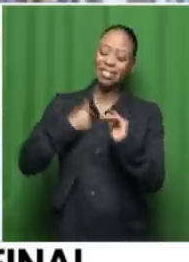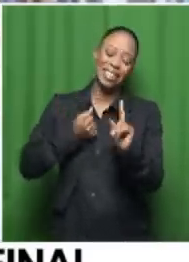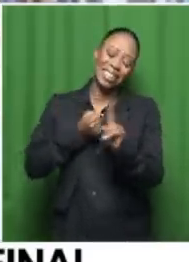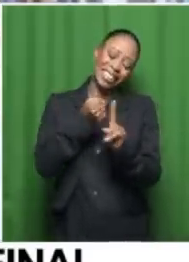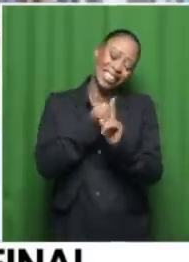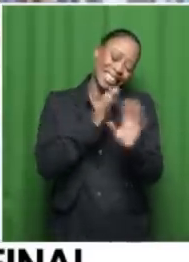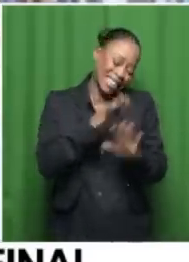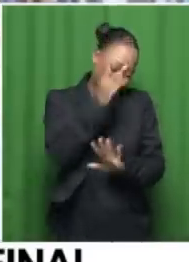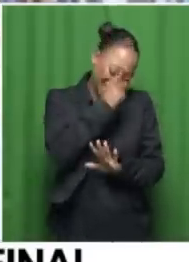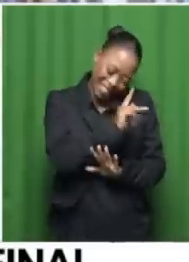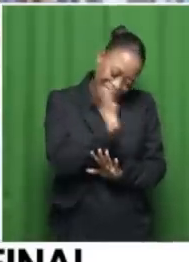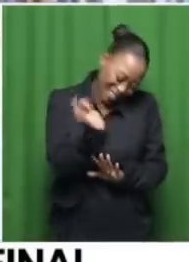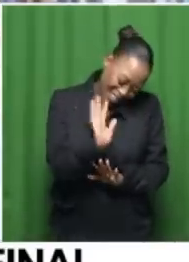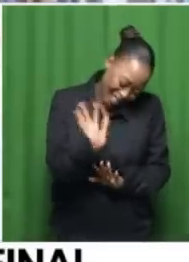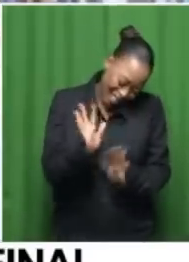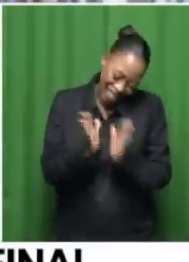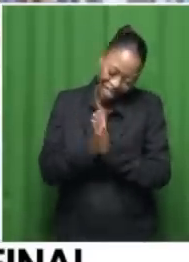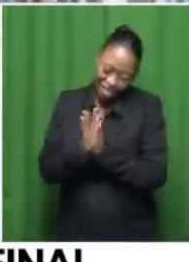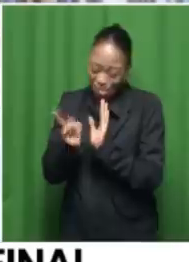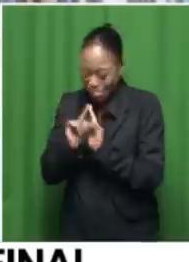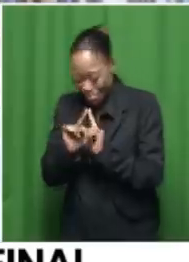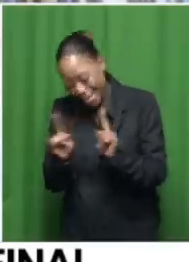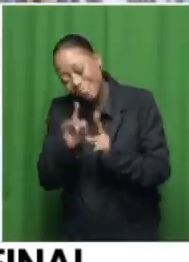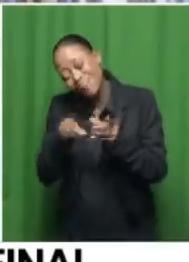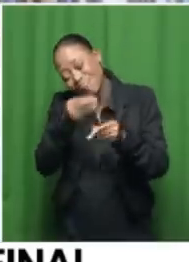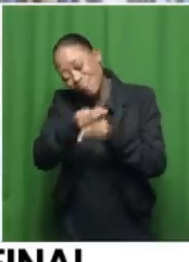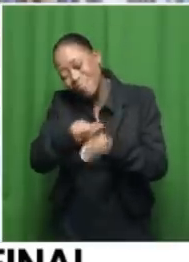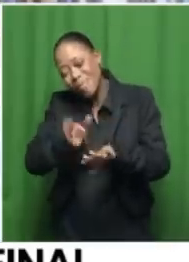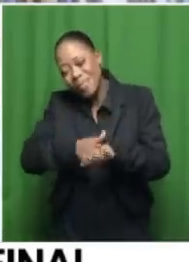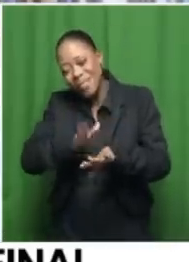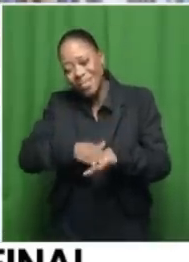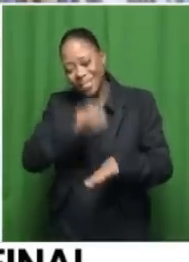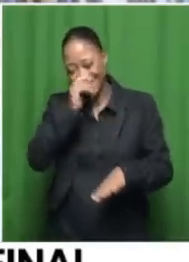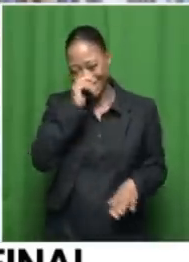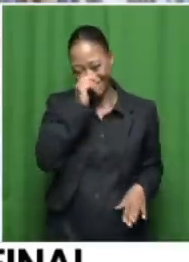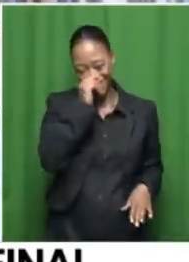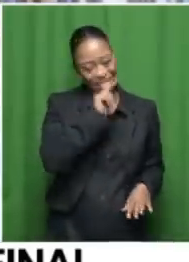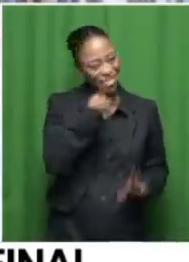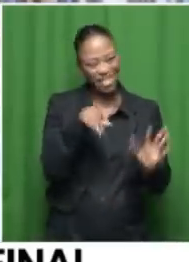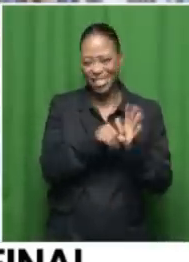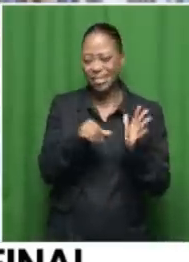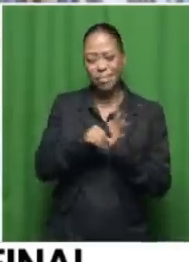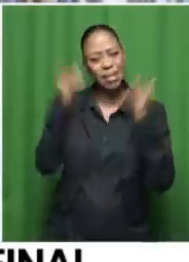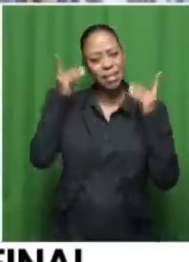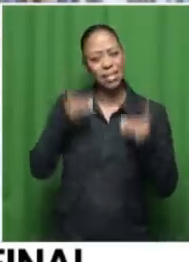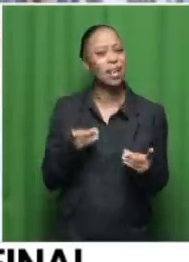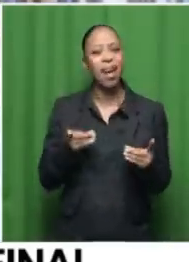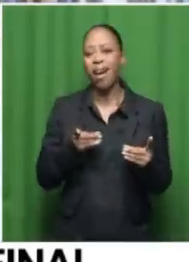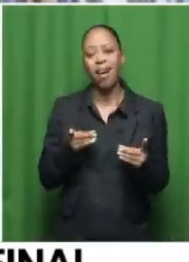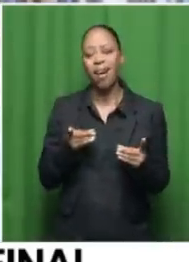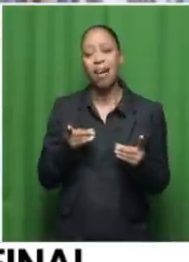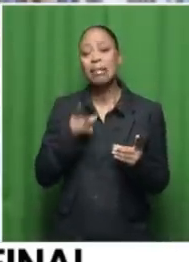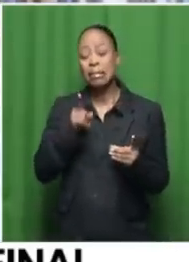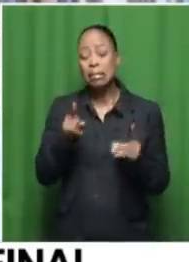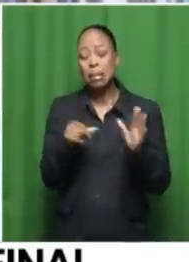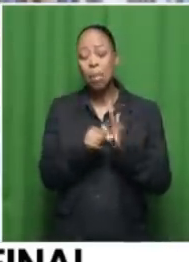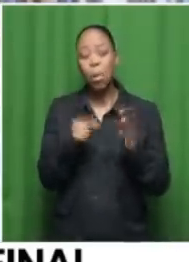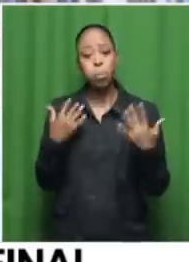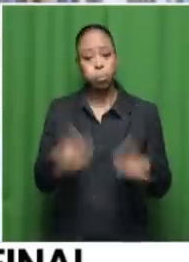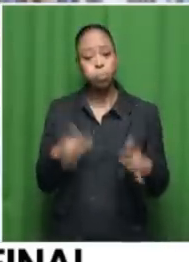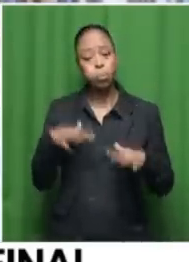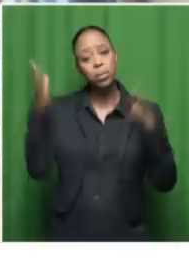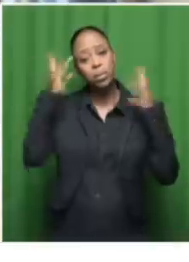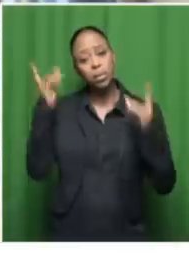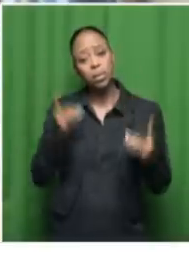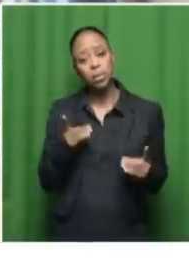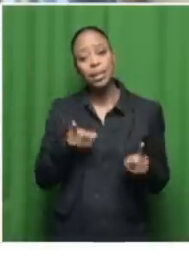advocate, not a professor, but we'll let that slide. This is an important judgment, and it is the